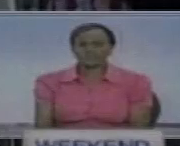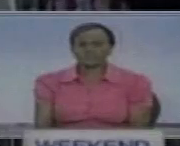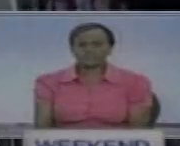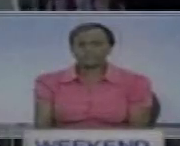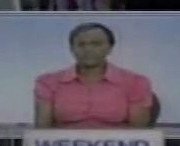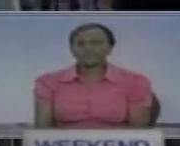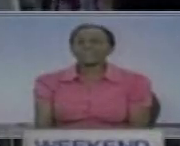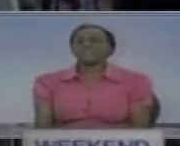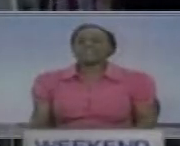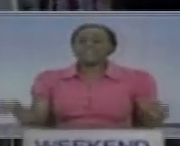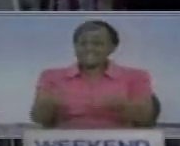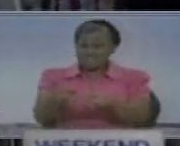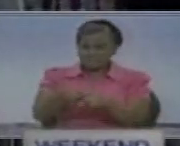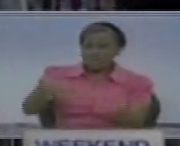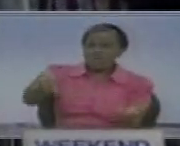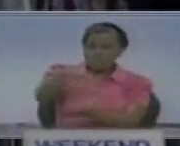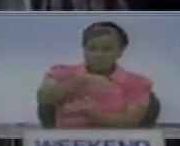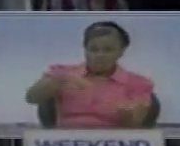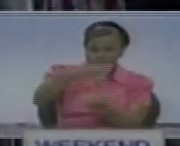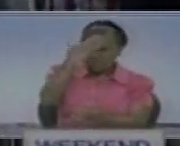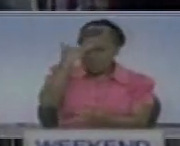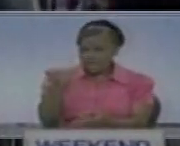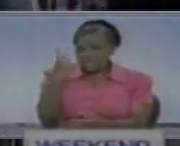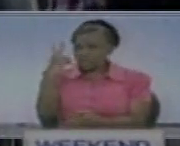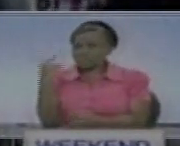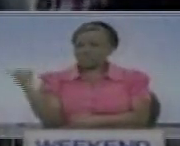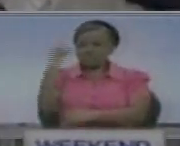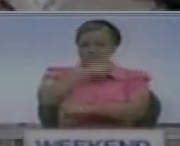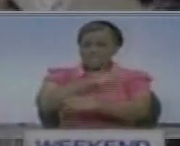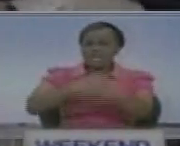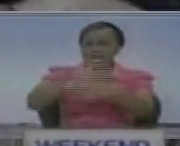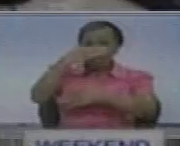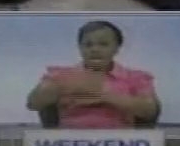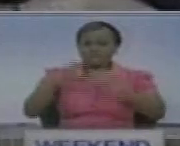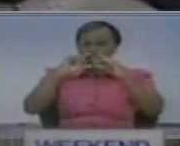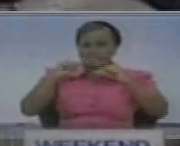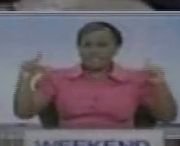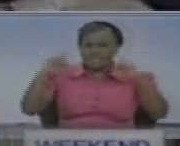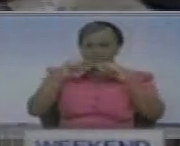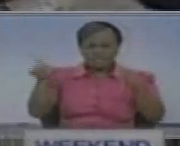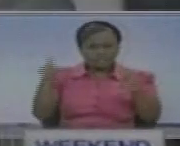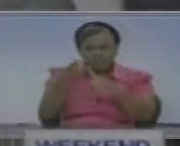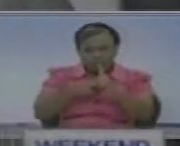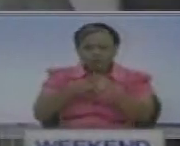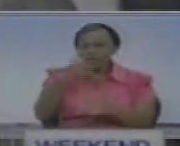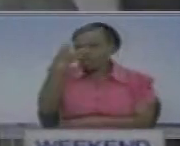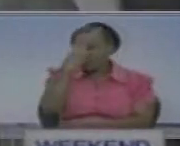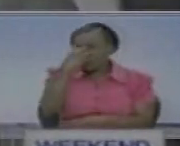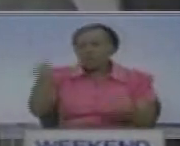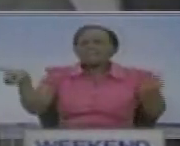It was even puzzling since it came 2 days after this statement from the Deputy President William Ruto. We